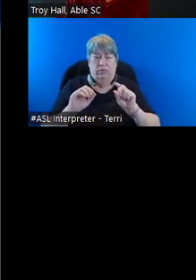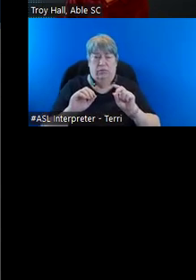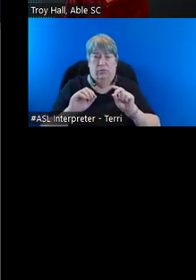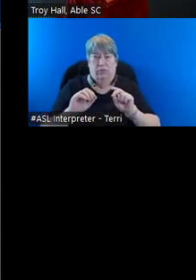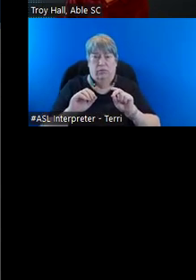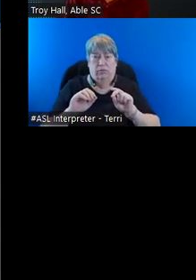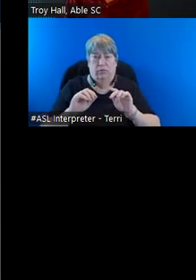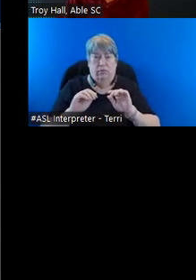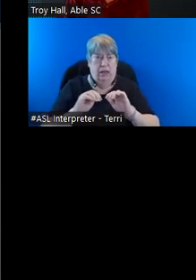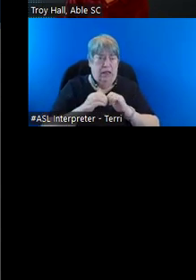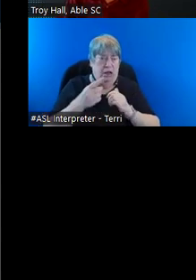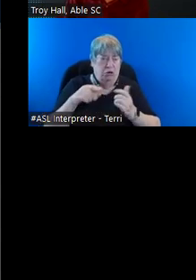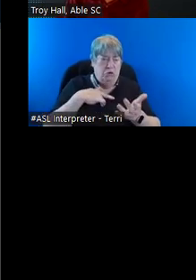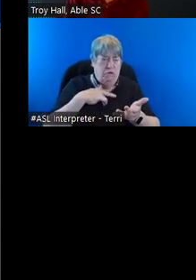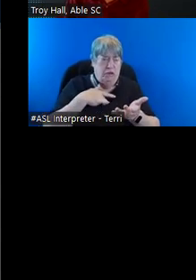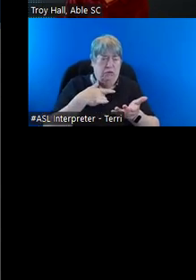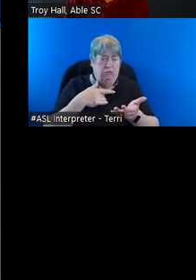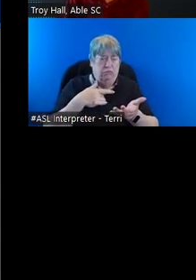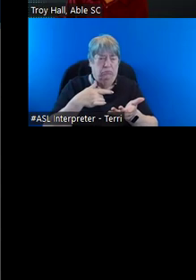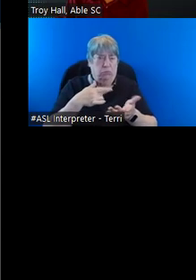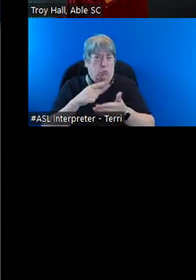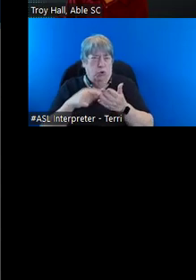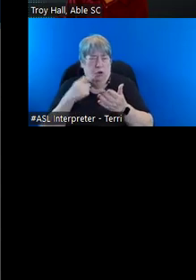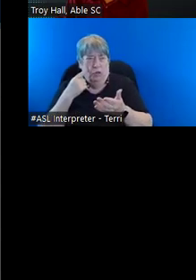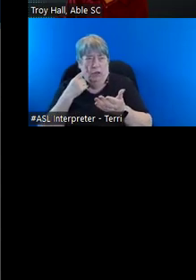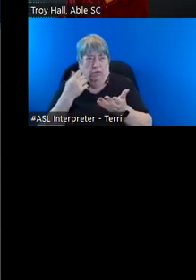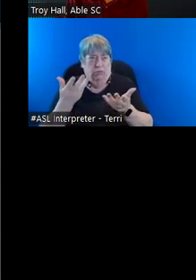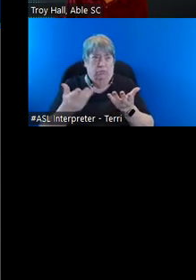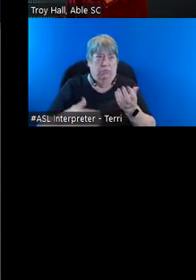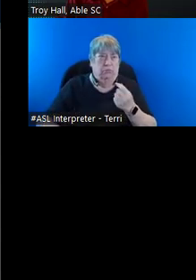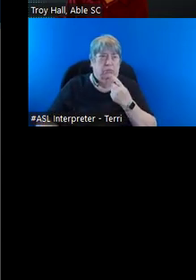How are we feeling? How are we thinking?